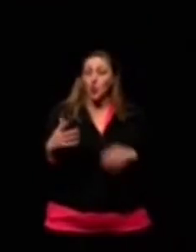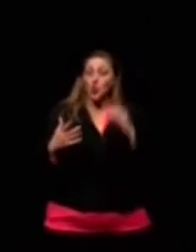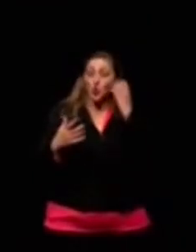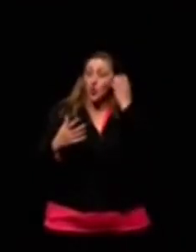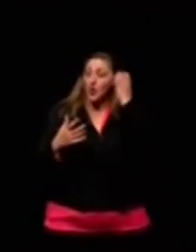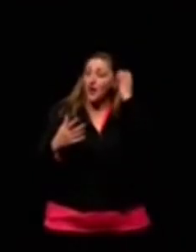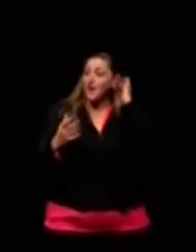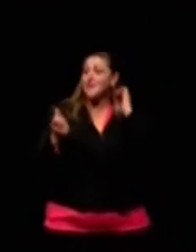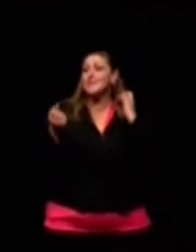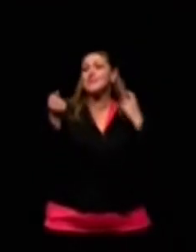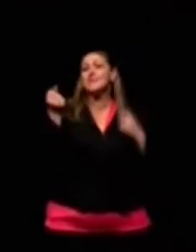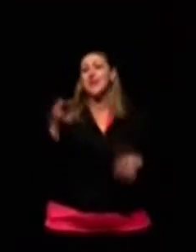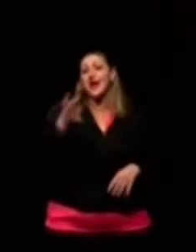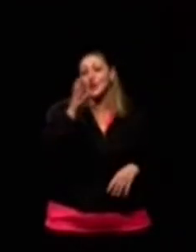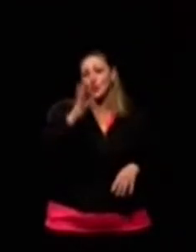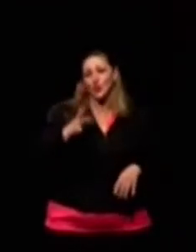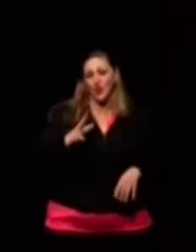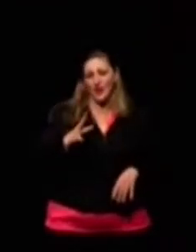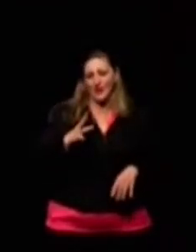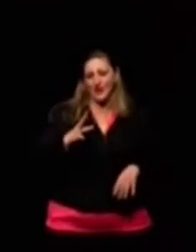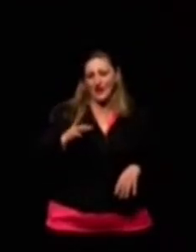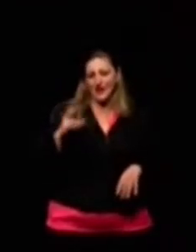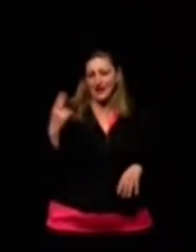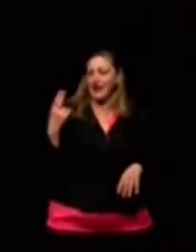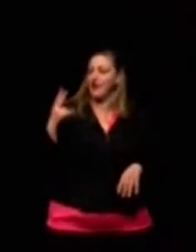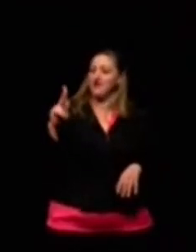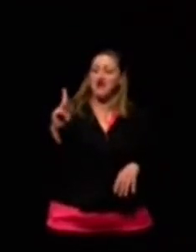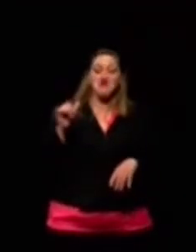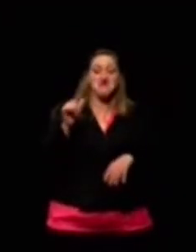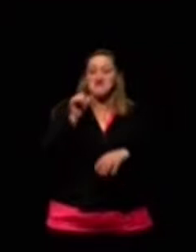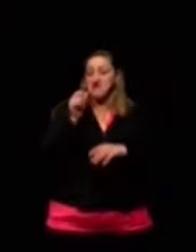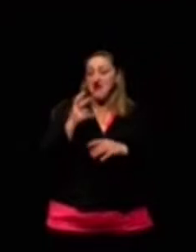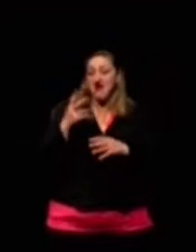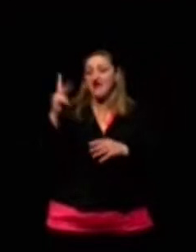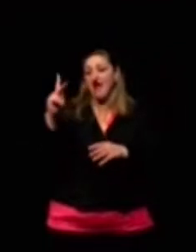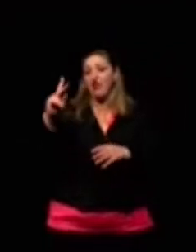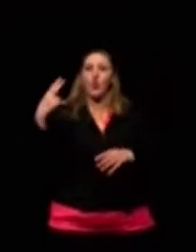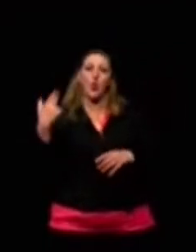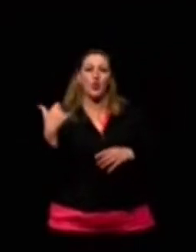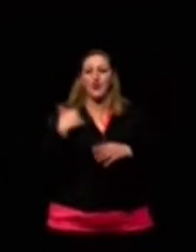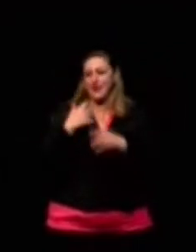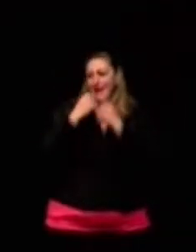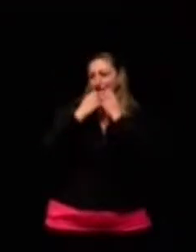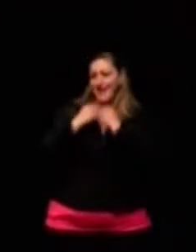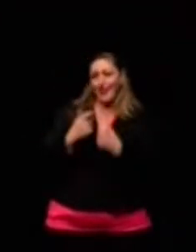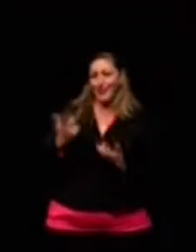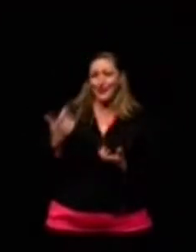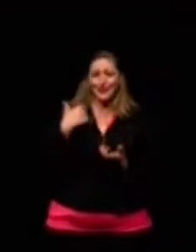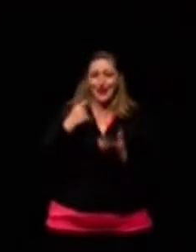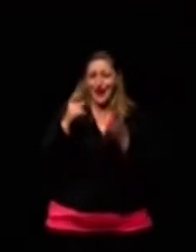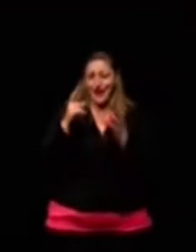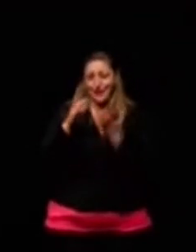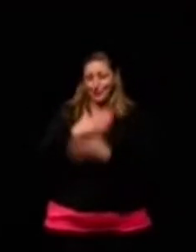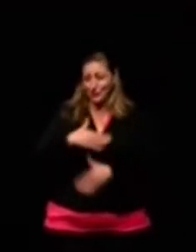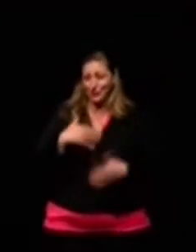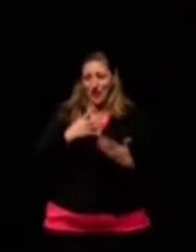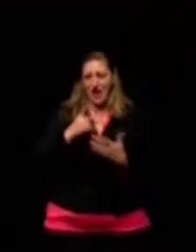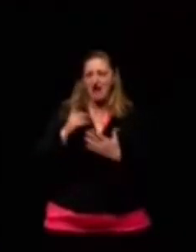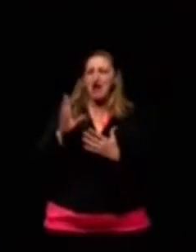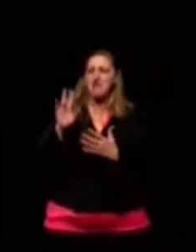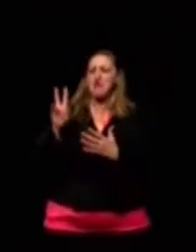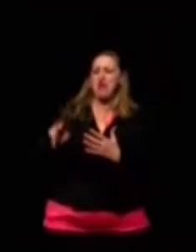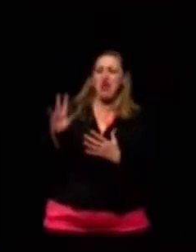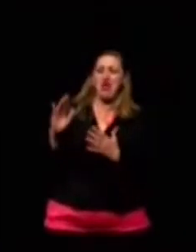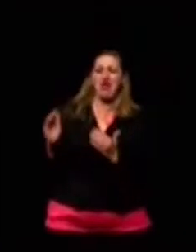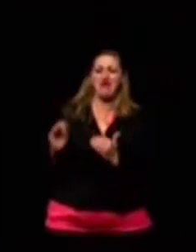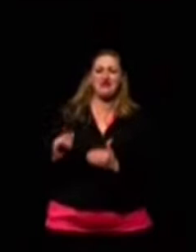like many women, Kathy was undervalued, underappreciated, and underestimated. She